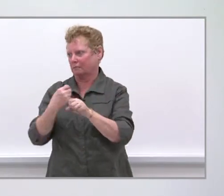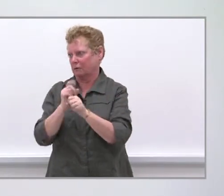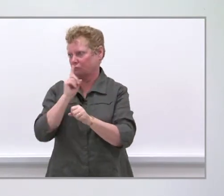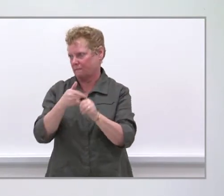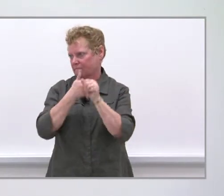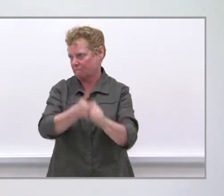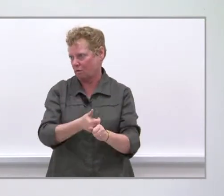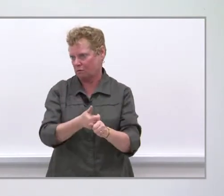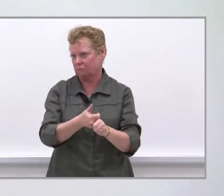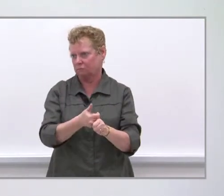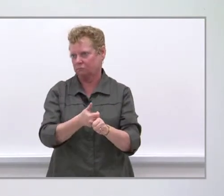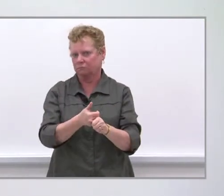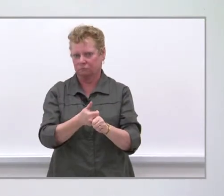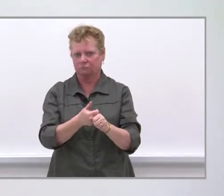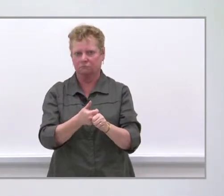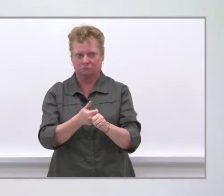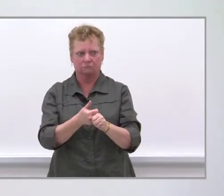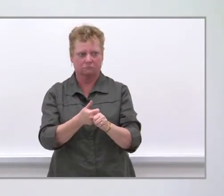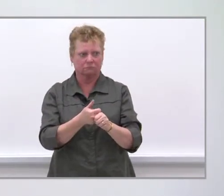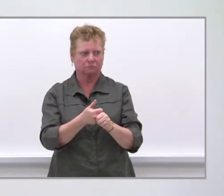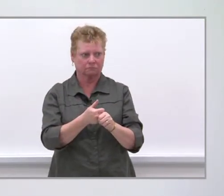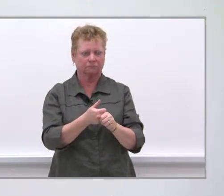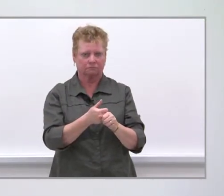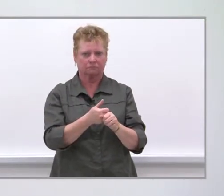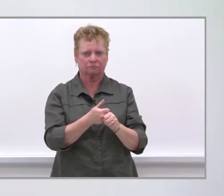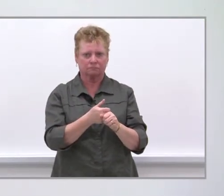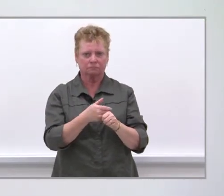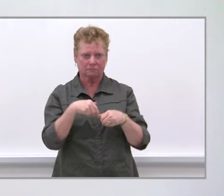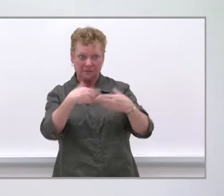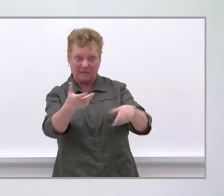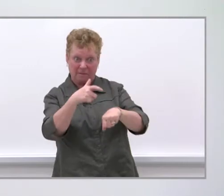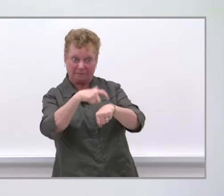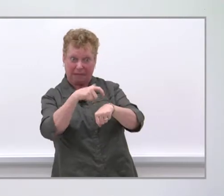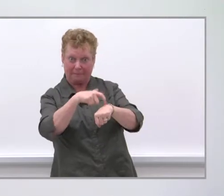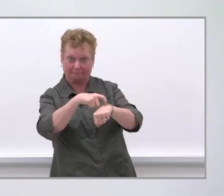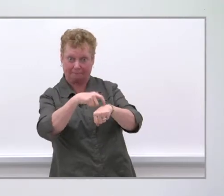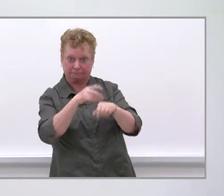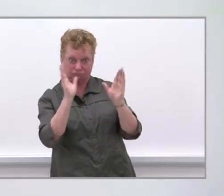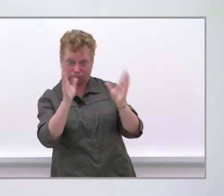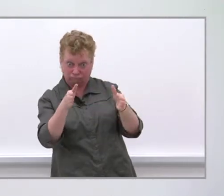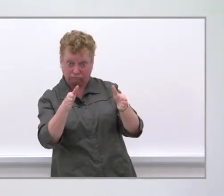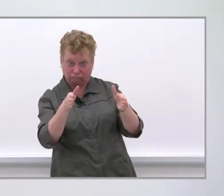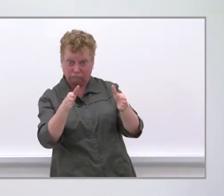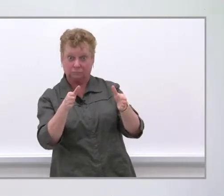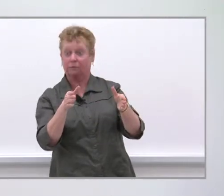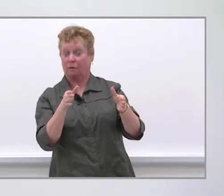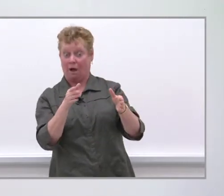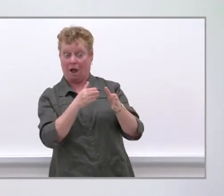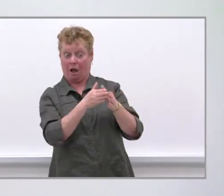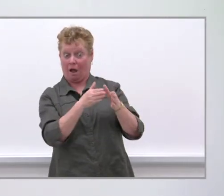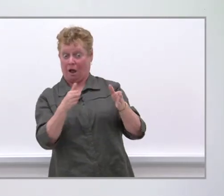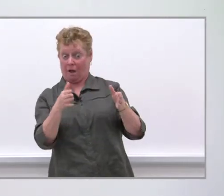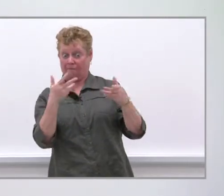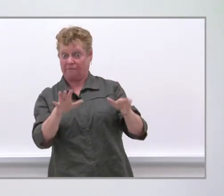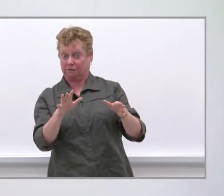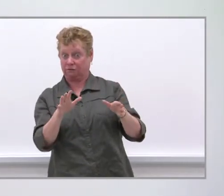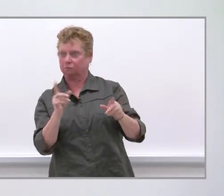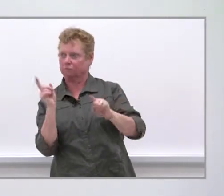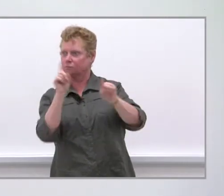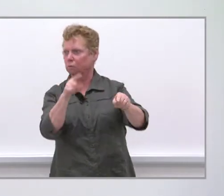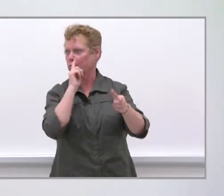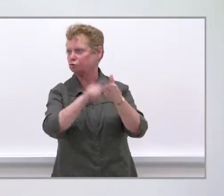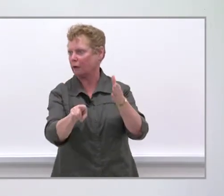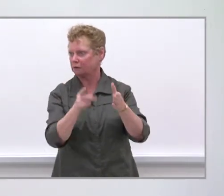following the line, by checking, like setting a time frame and then checking to make sure people have done